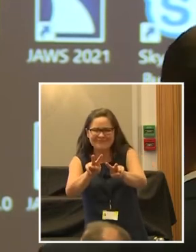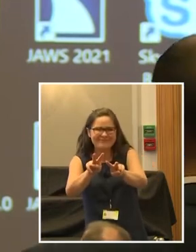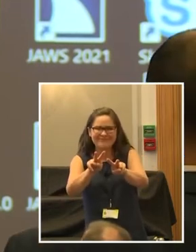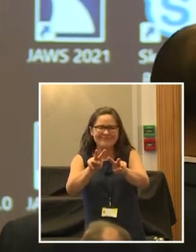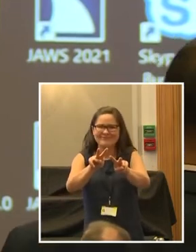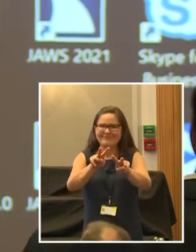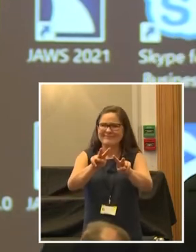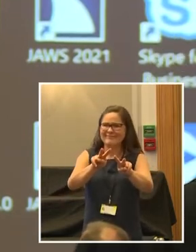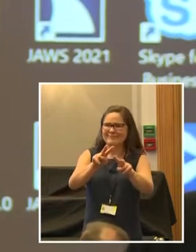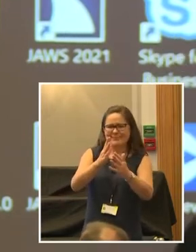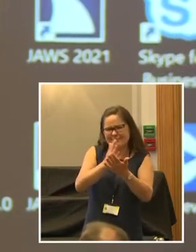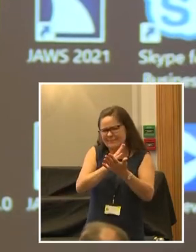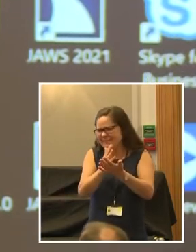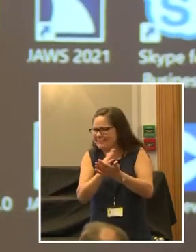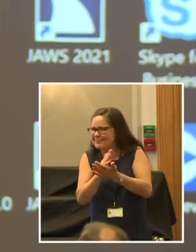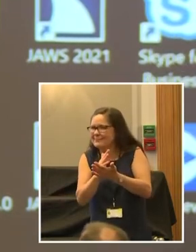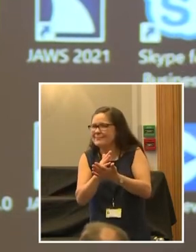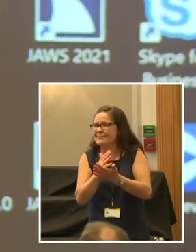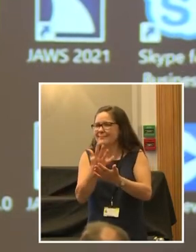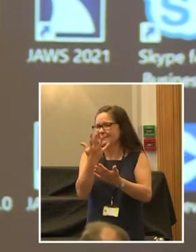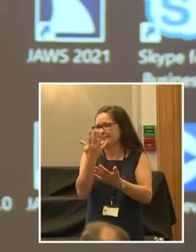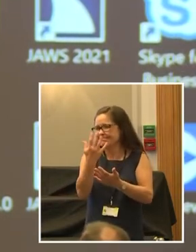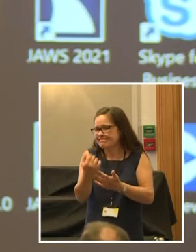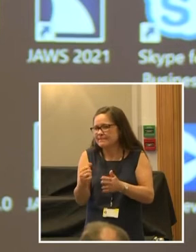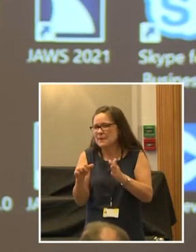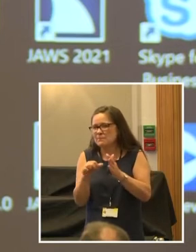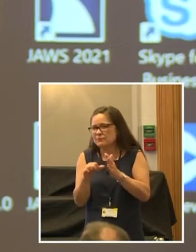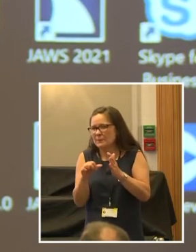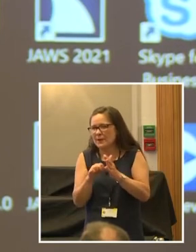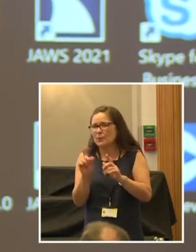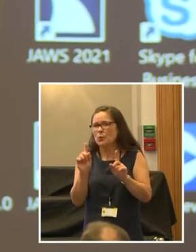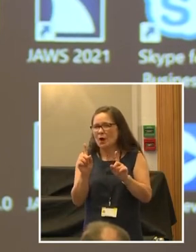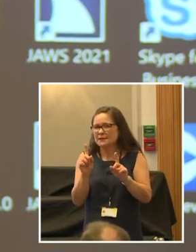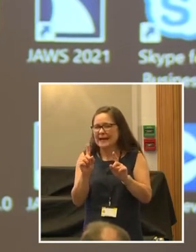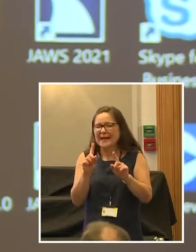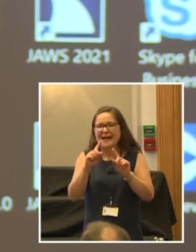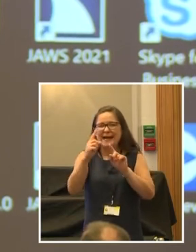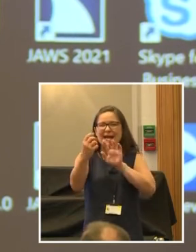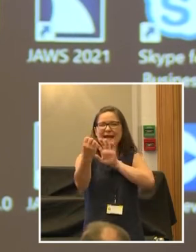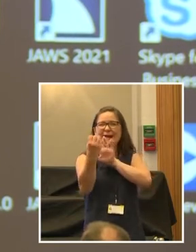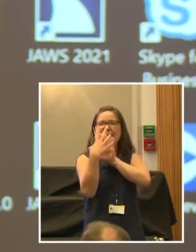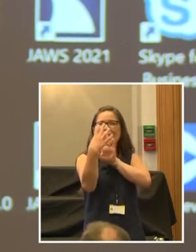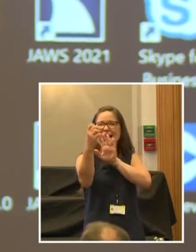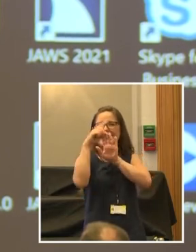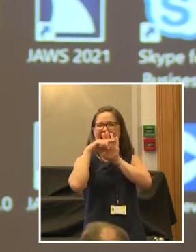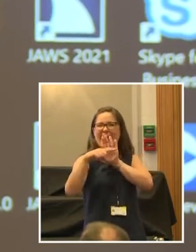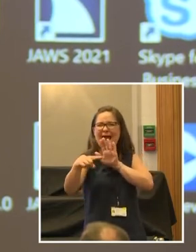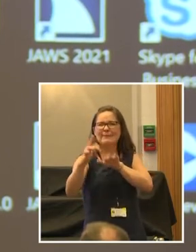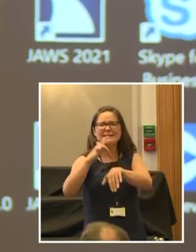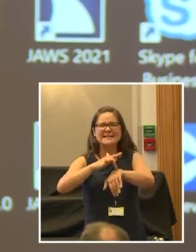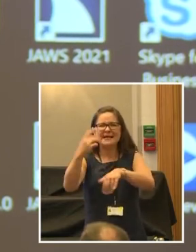also know that there's one other thing that starts to affect a lot of people, and that is photophobia or glare. Give me a clap if you ever get sensitive to